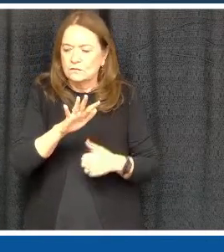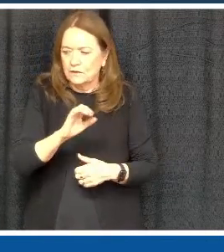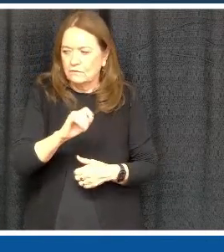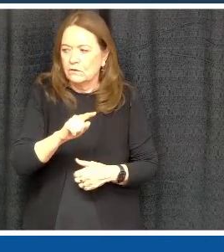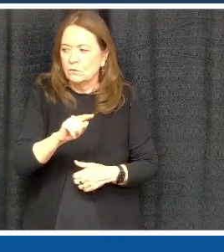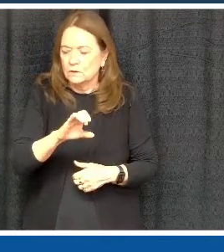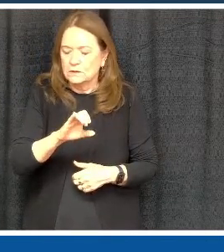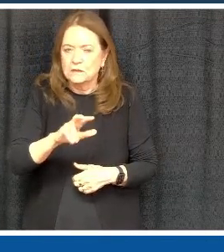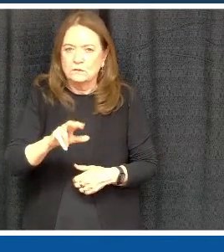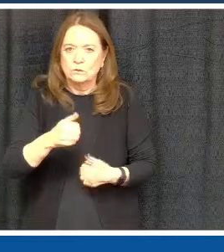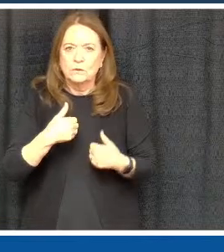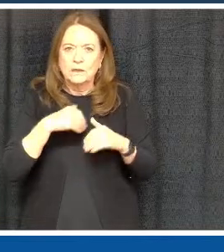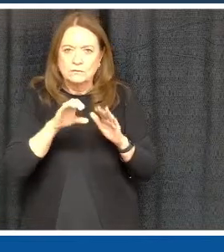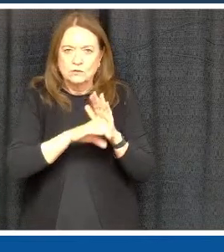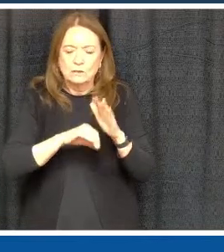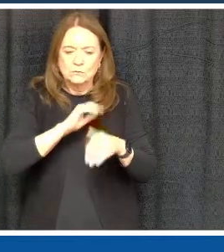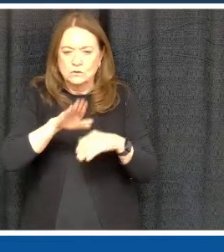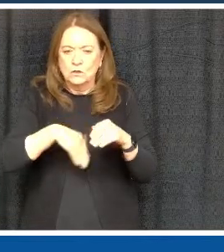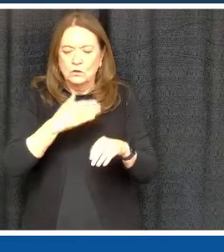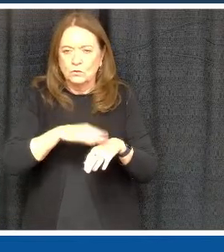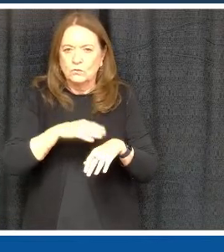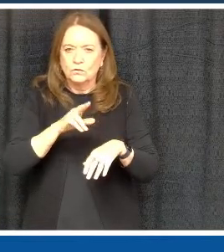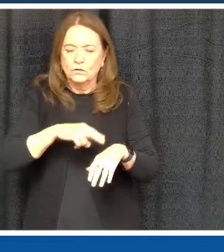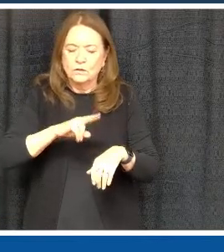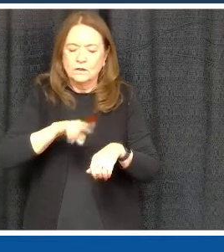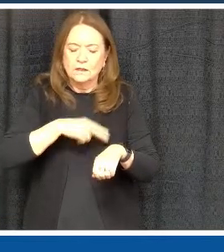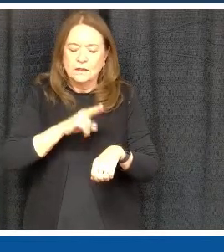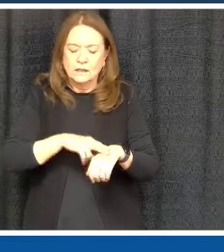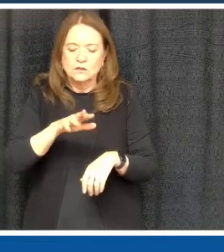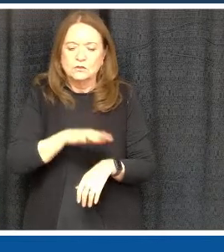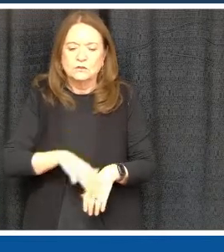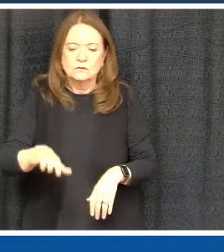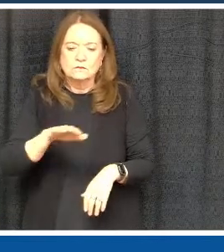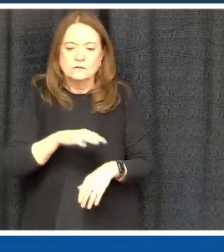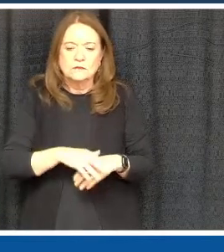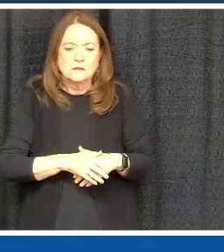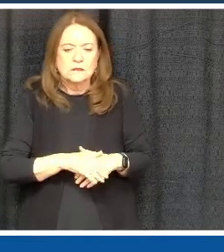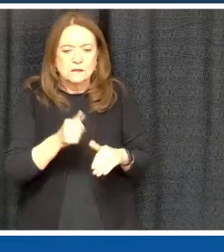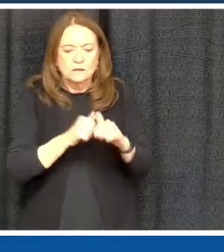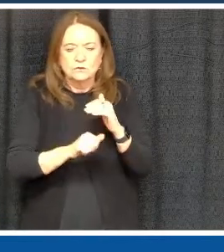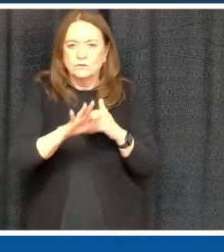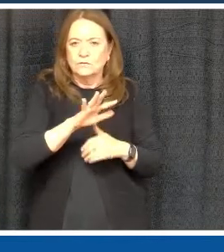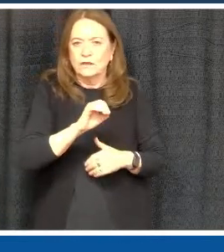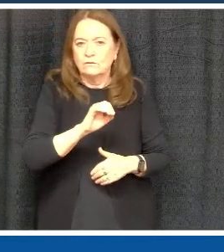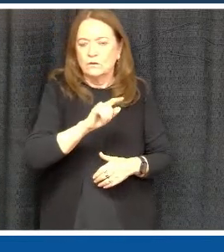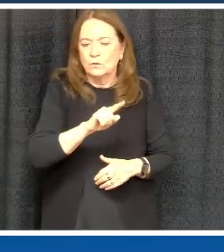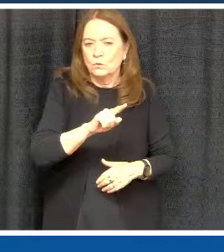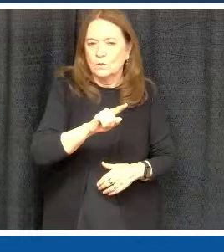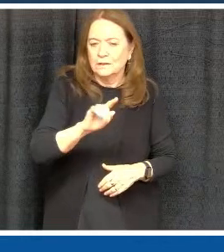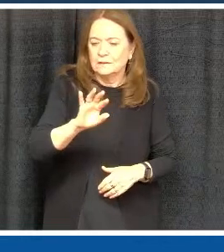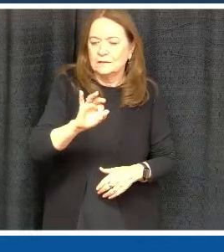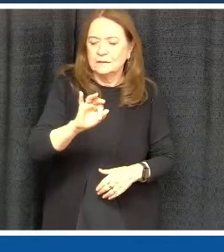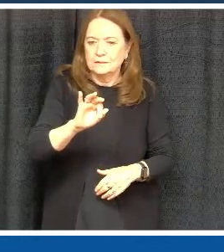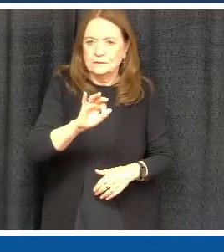have chapters nationwide, or actually international now, under a 501c19 overhead